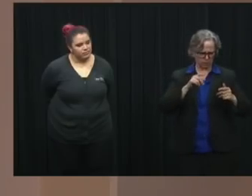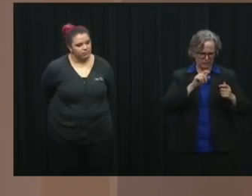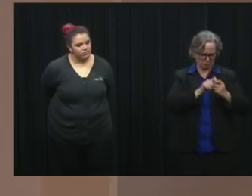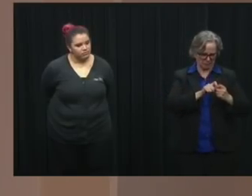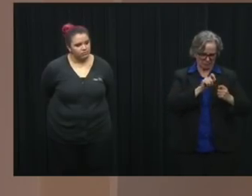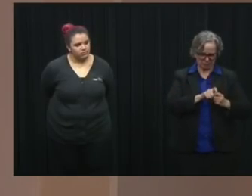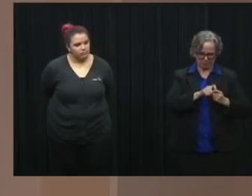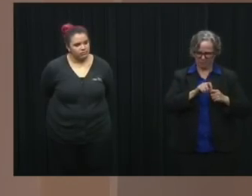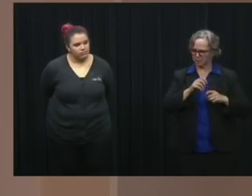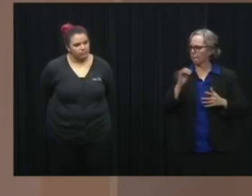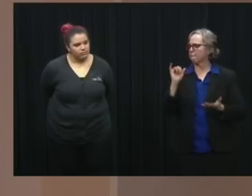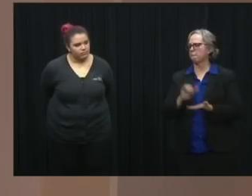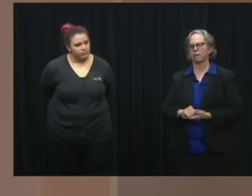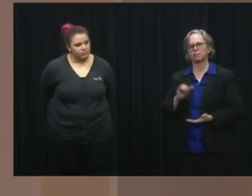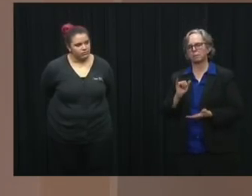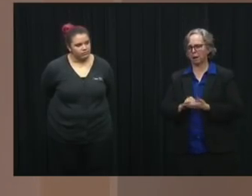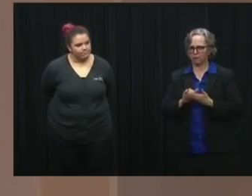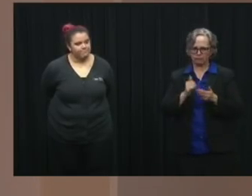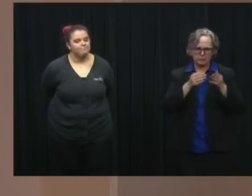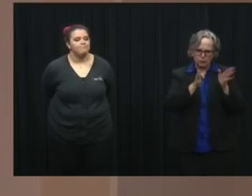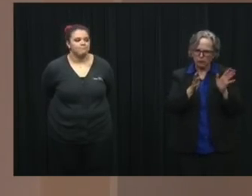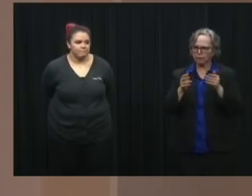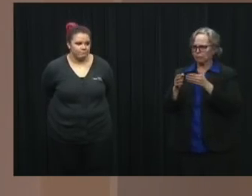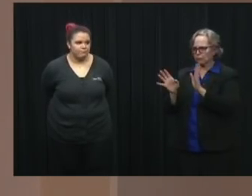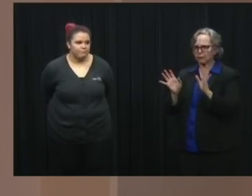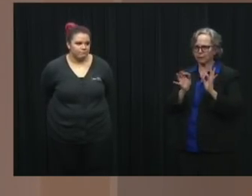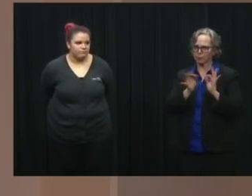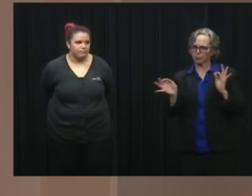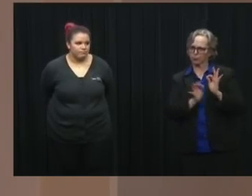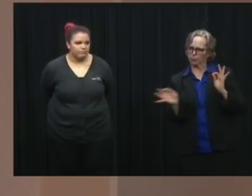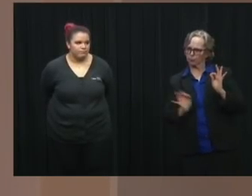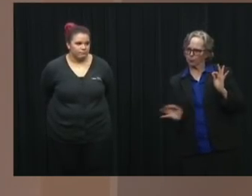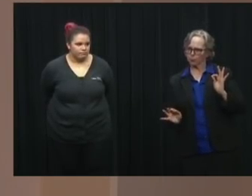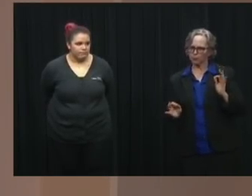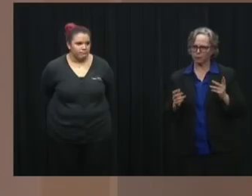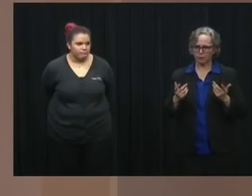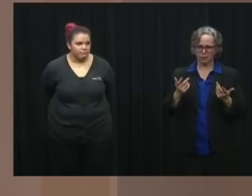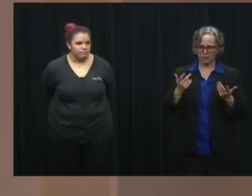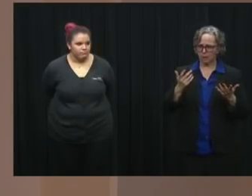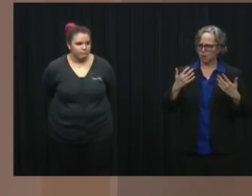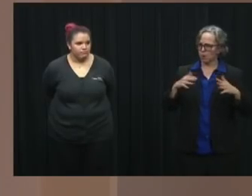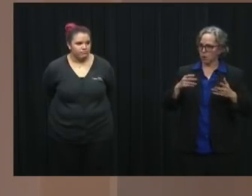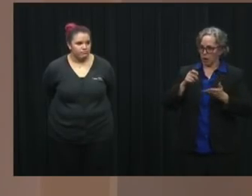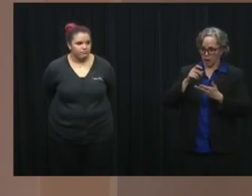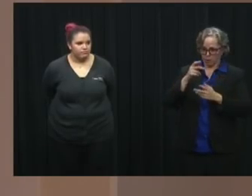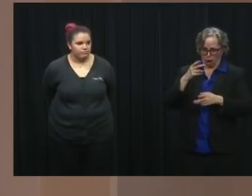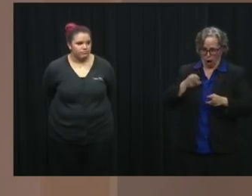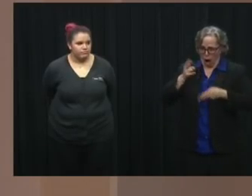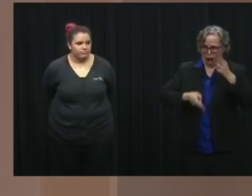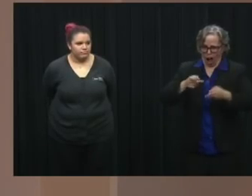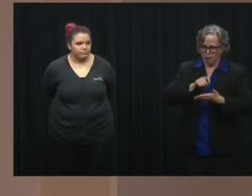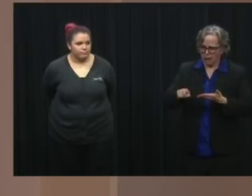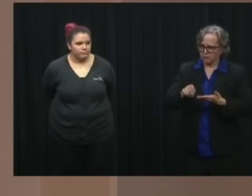definition and to write something like that out in a very short period of time. So we used the Homeland Security